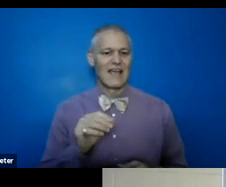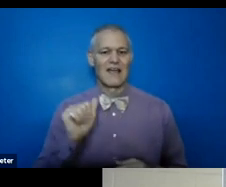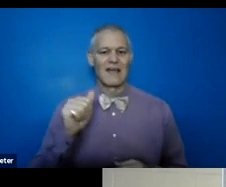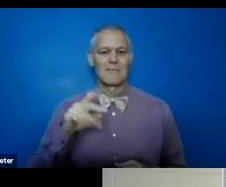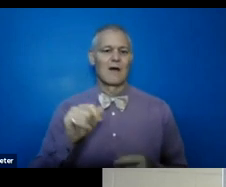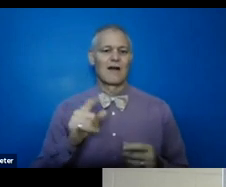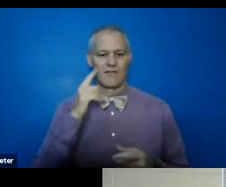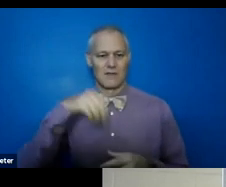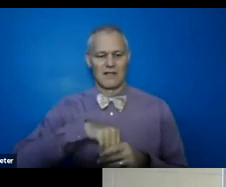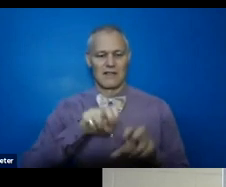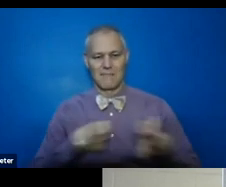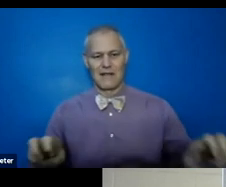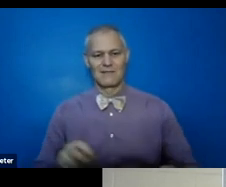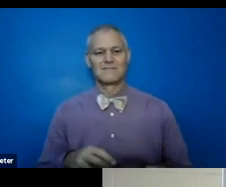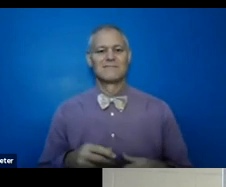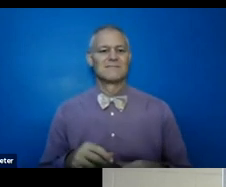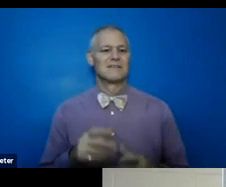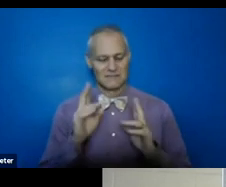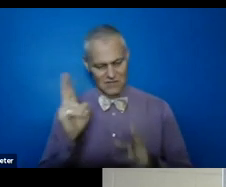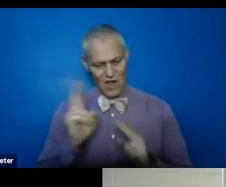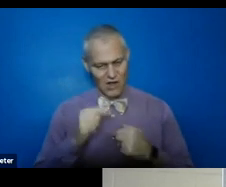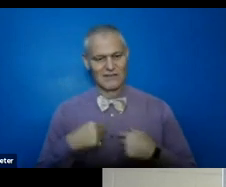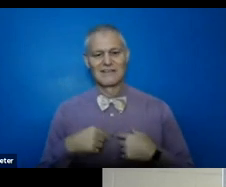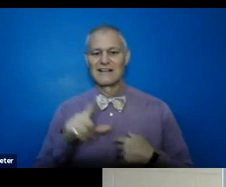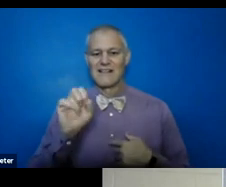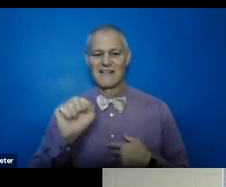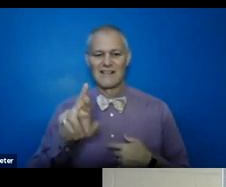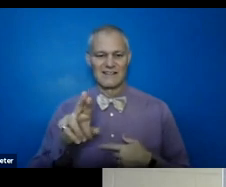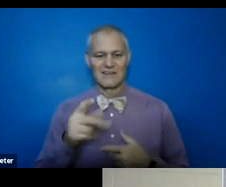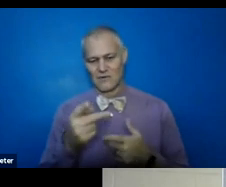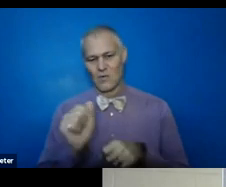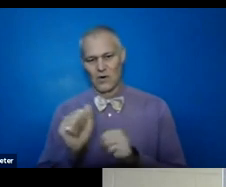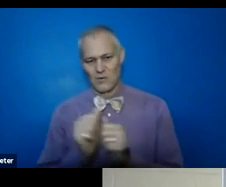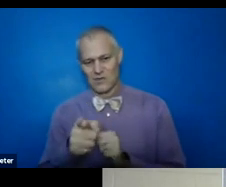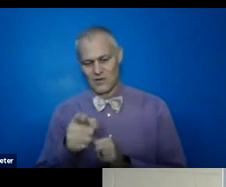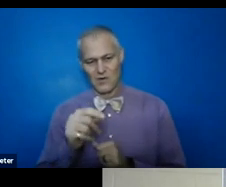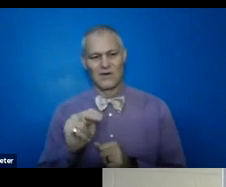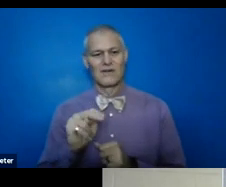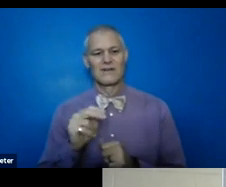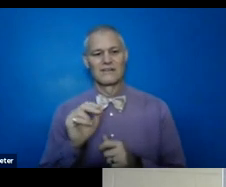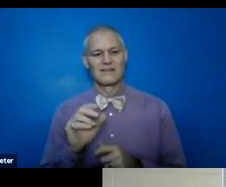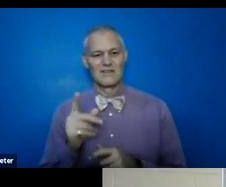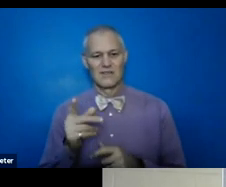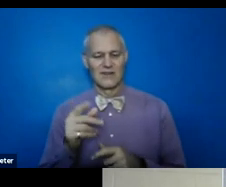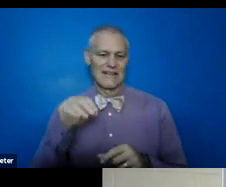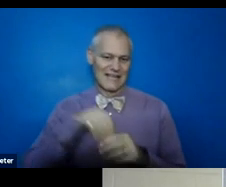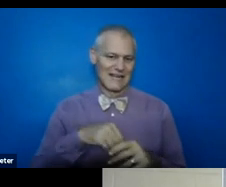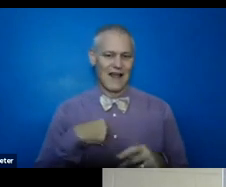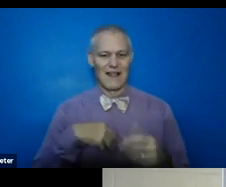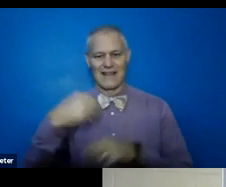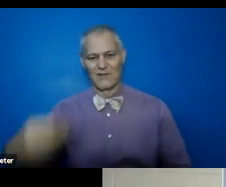me to be on the panel with Brian and Lester. It was an honor. And Lester, I'm looking forward to doing some work with you here in South Carolina. You can hit the inside and I can hit the outside.